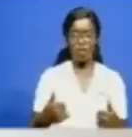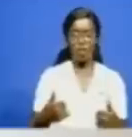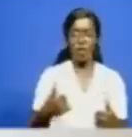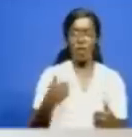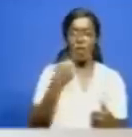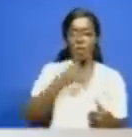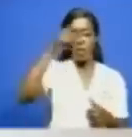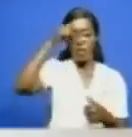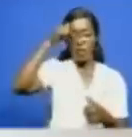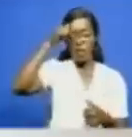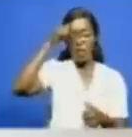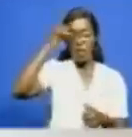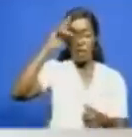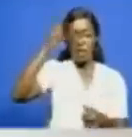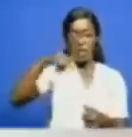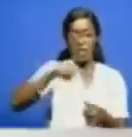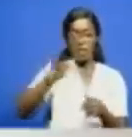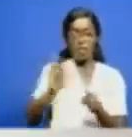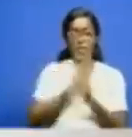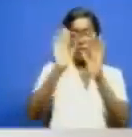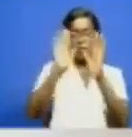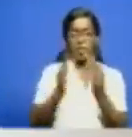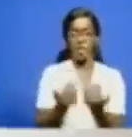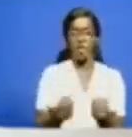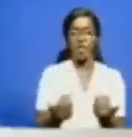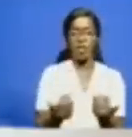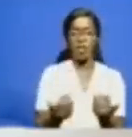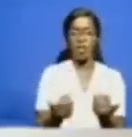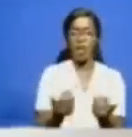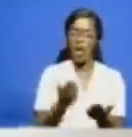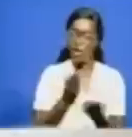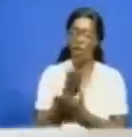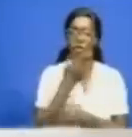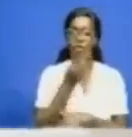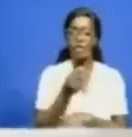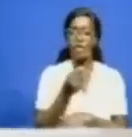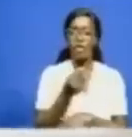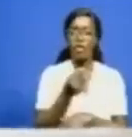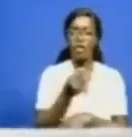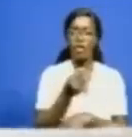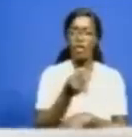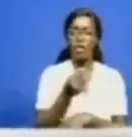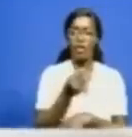ametukumbusha the most important thing. He was an honest man and a man of